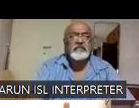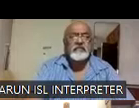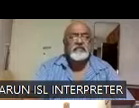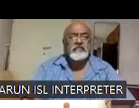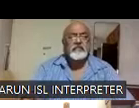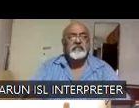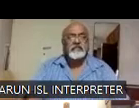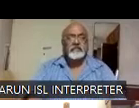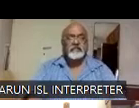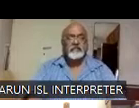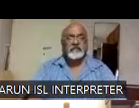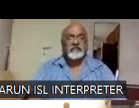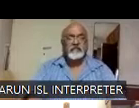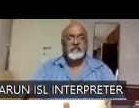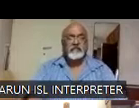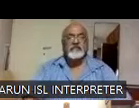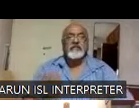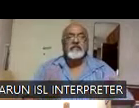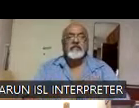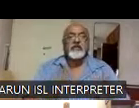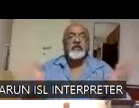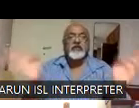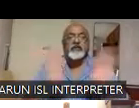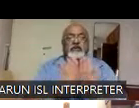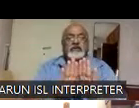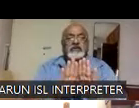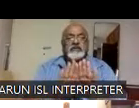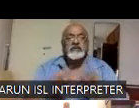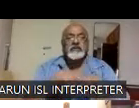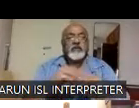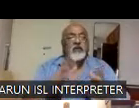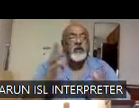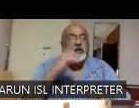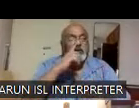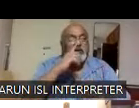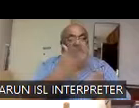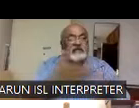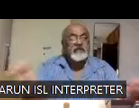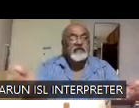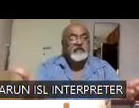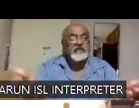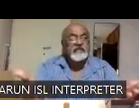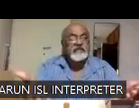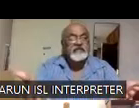Okay. So before we close, let me introduce to these great women on your screen.